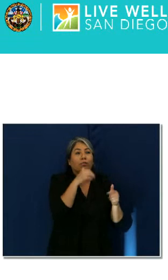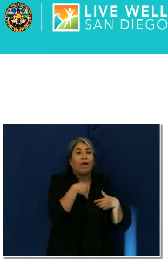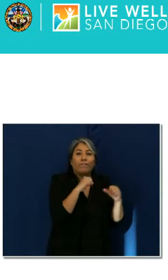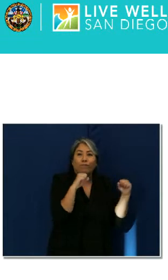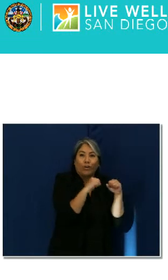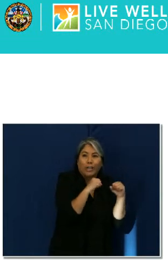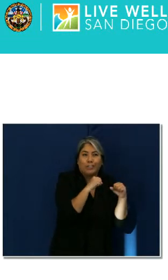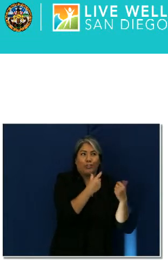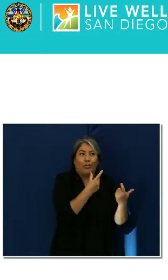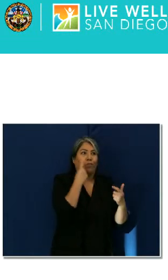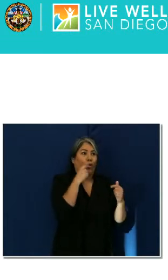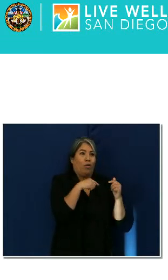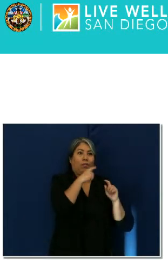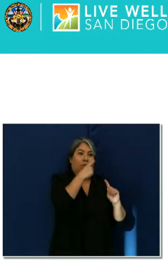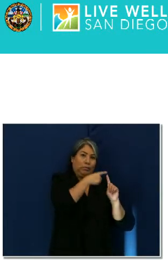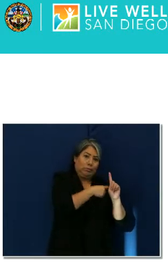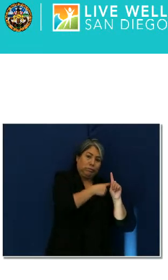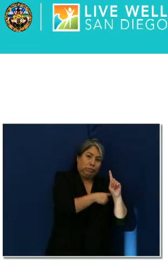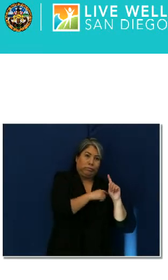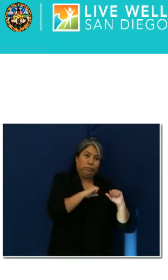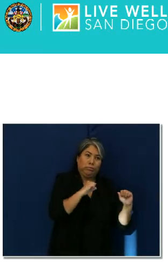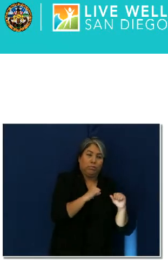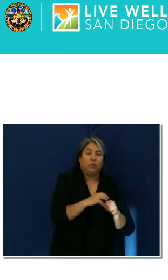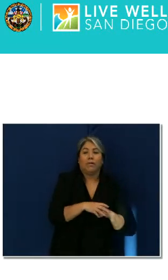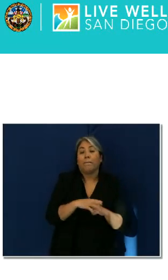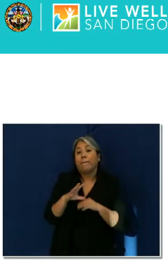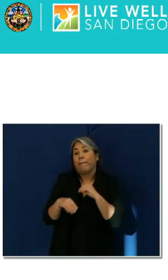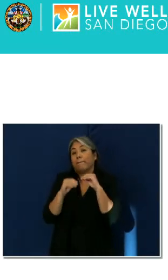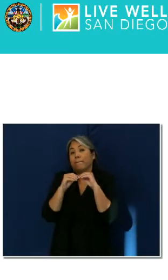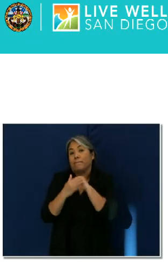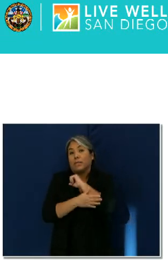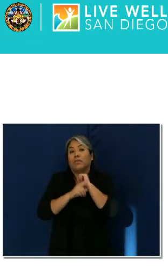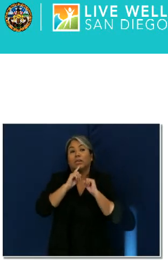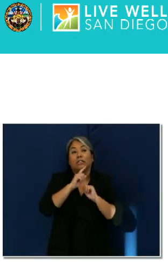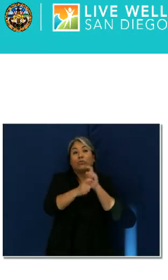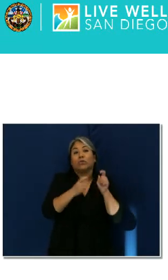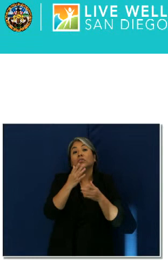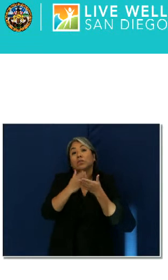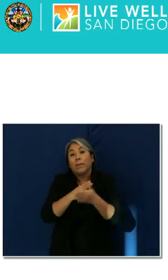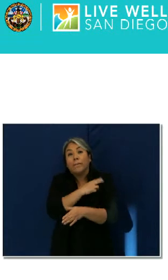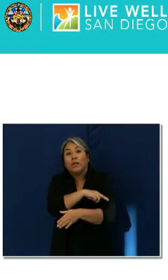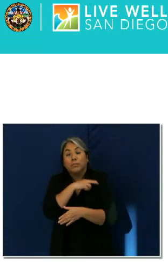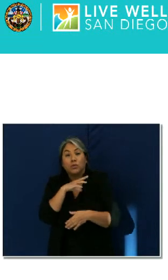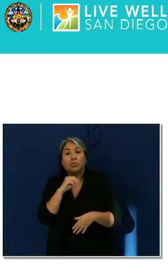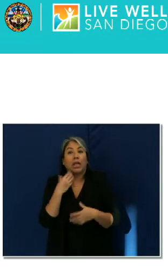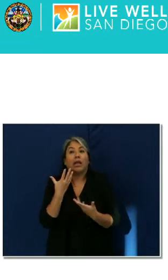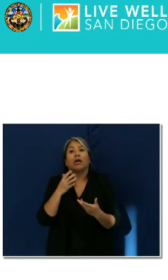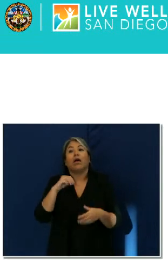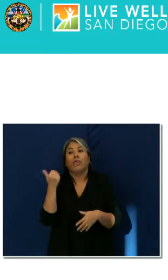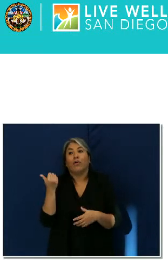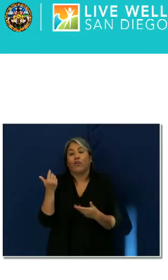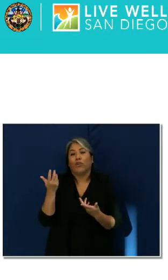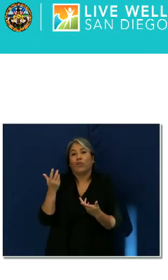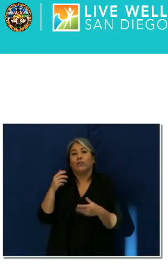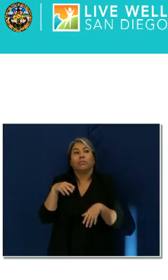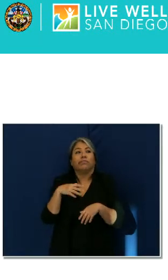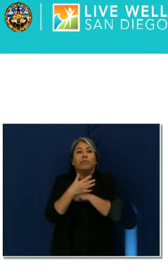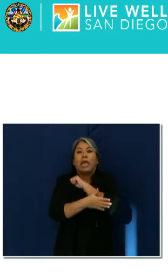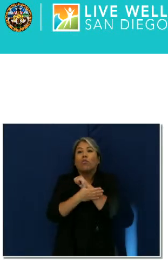freezer. Additionally, the county is distributing to some hospitals and county-administered